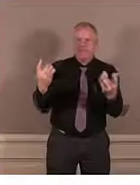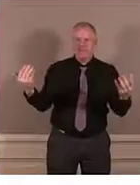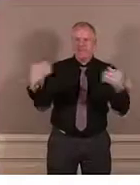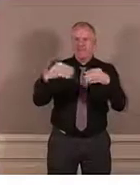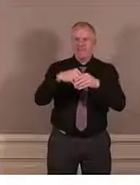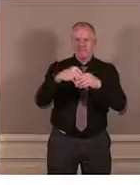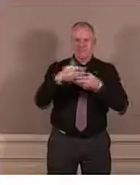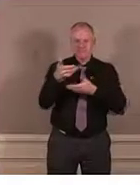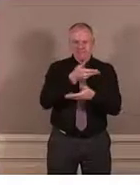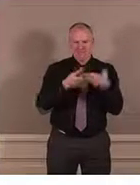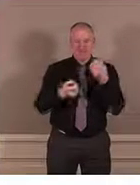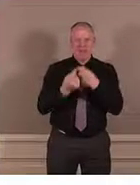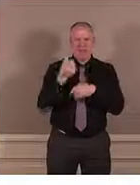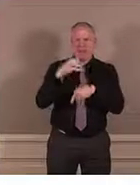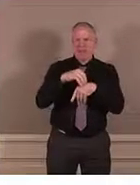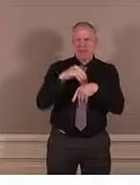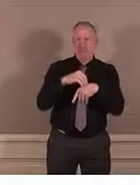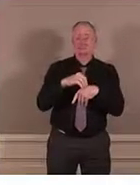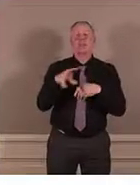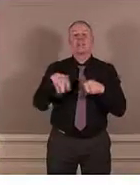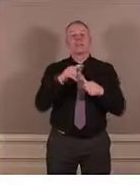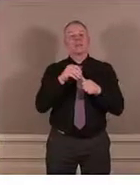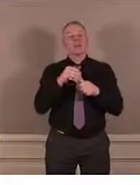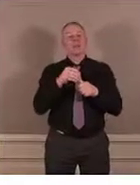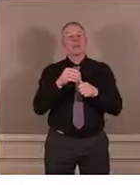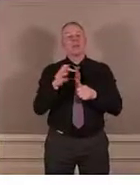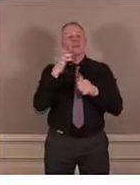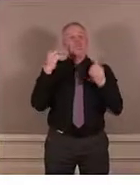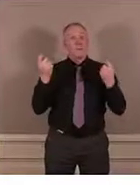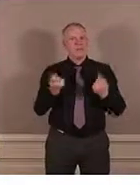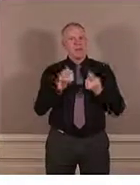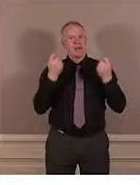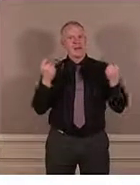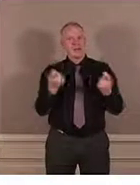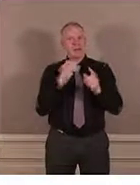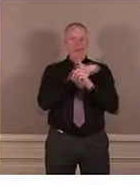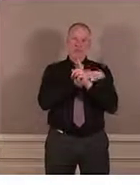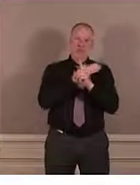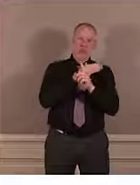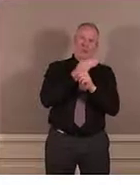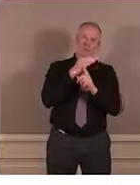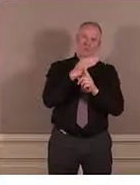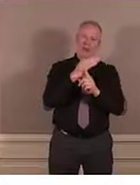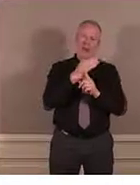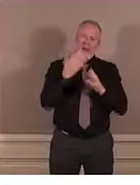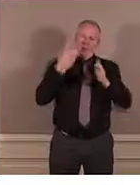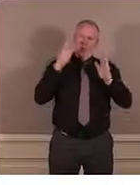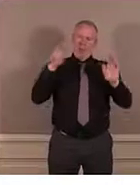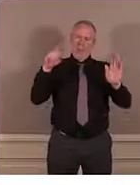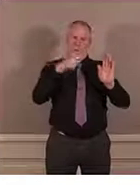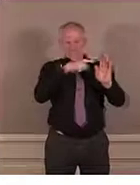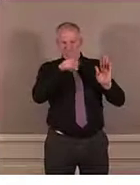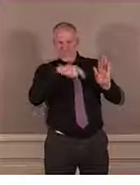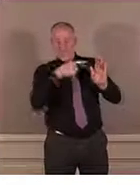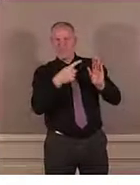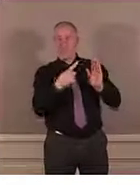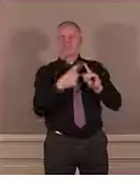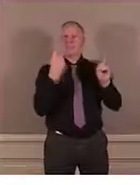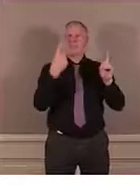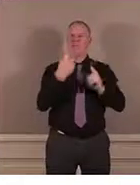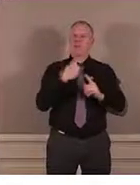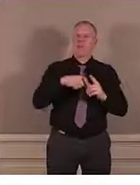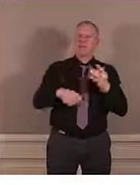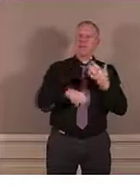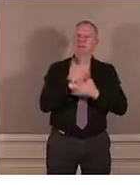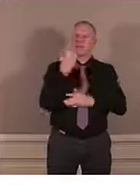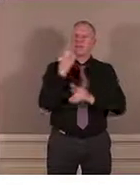into events, particularly those that celebrated progress and showcased different sorts of personal development